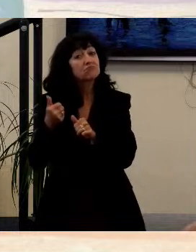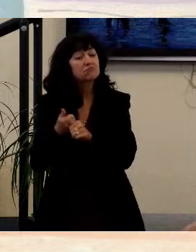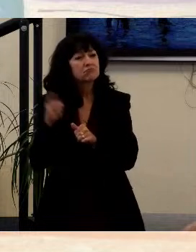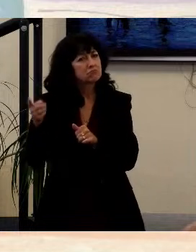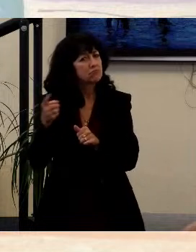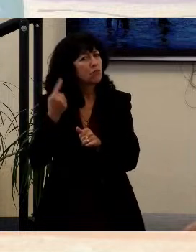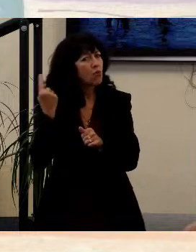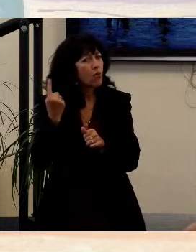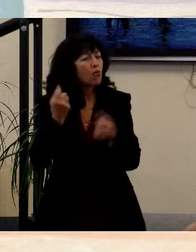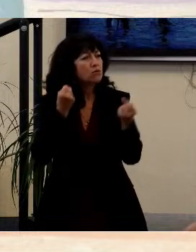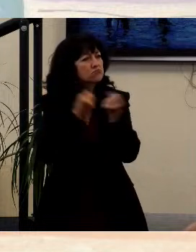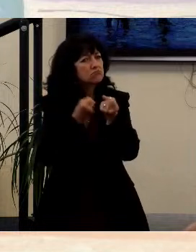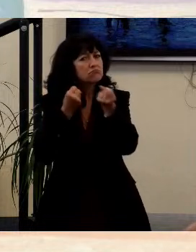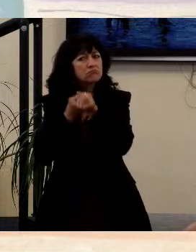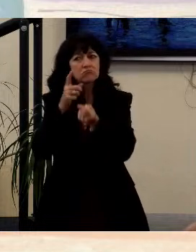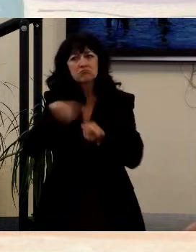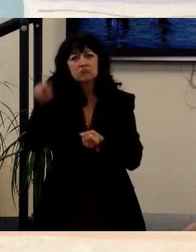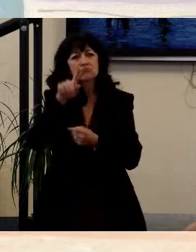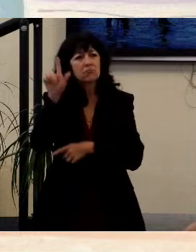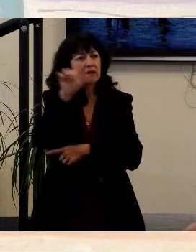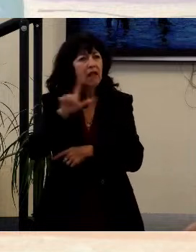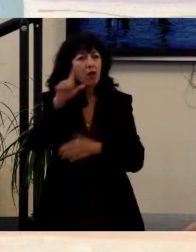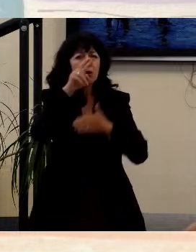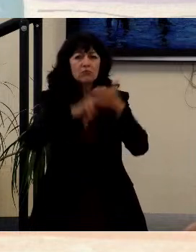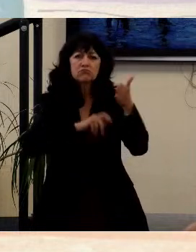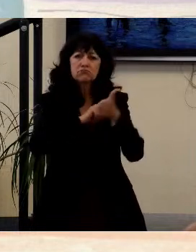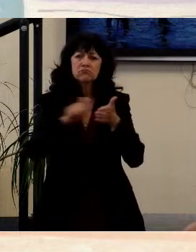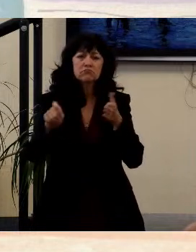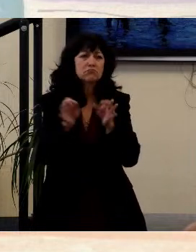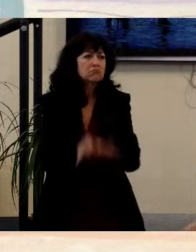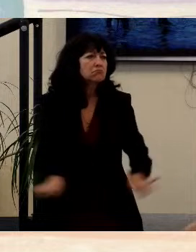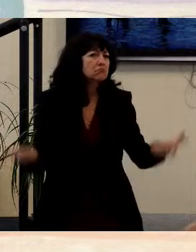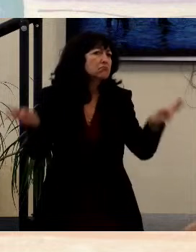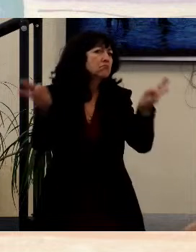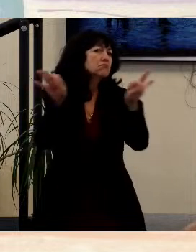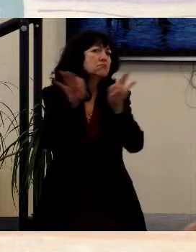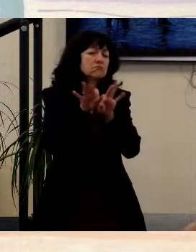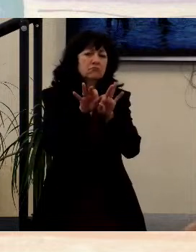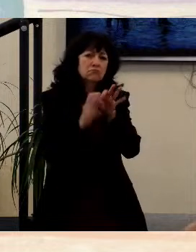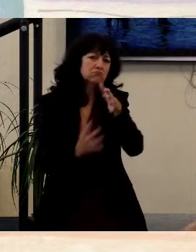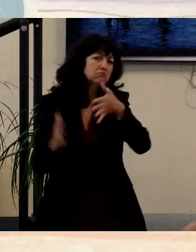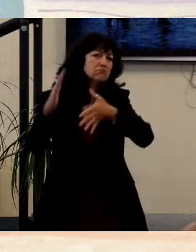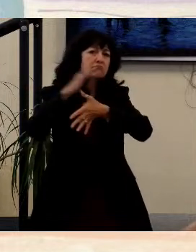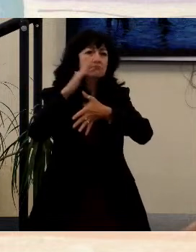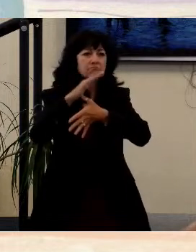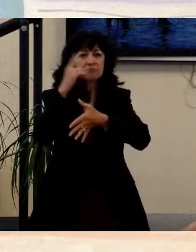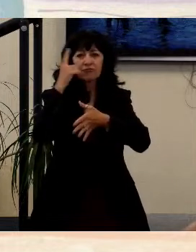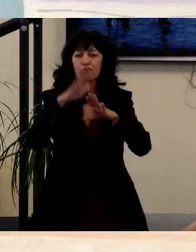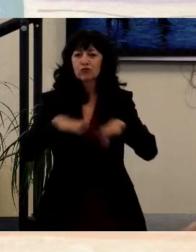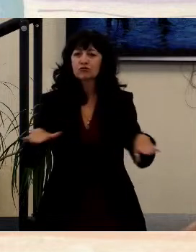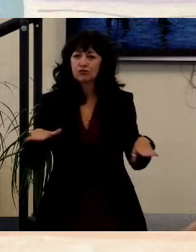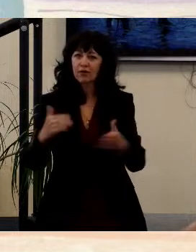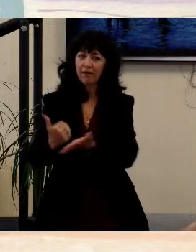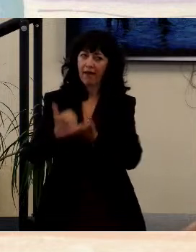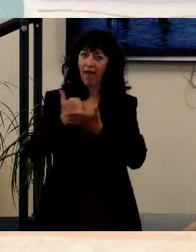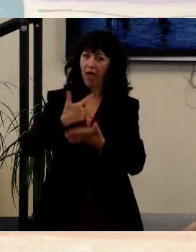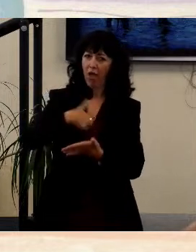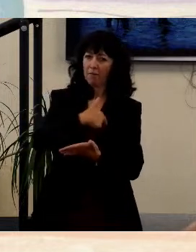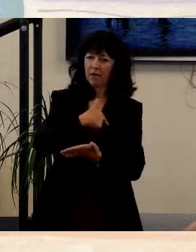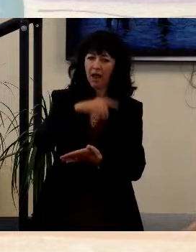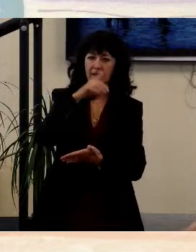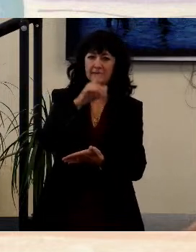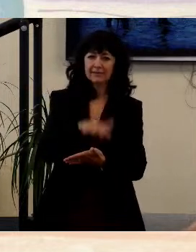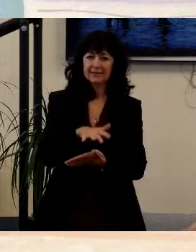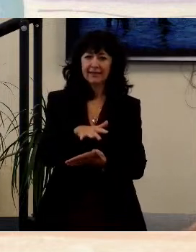and literacy, and has done phenomenal work in helping us bridge the